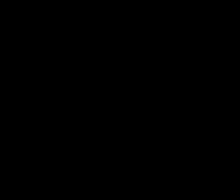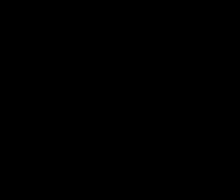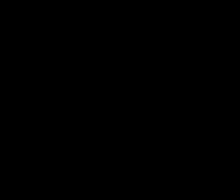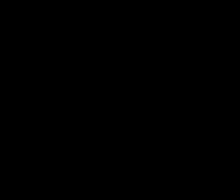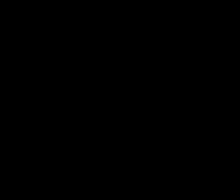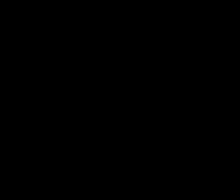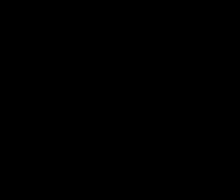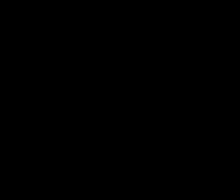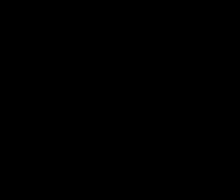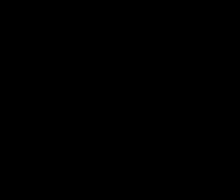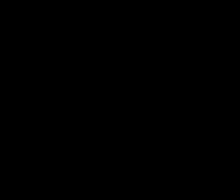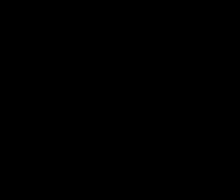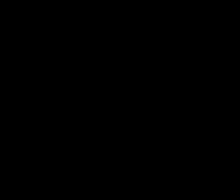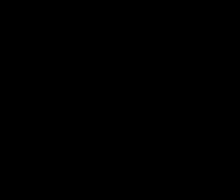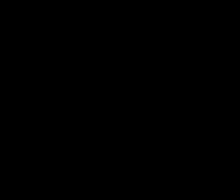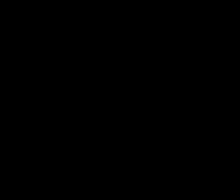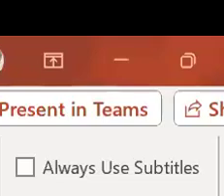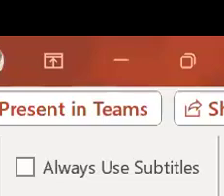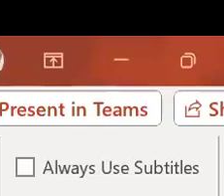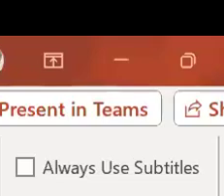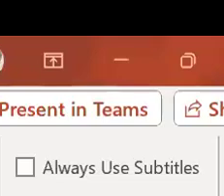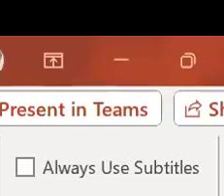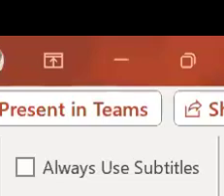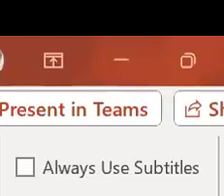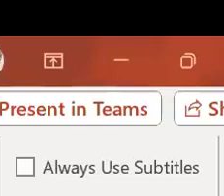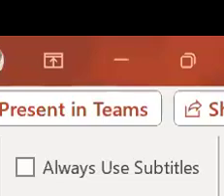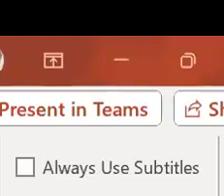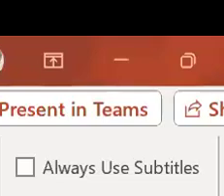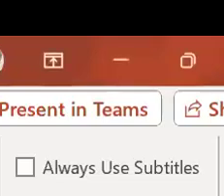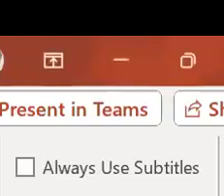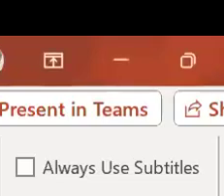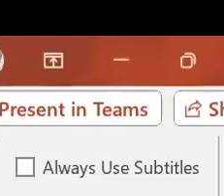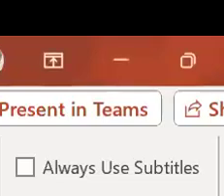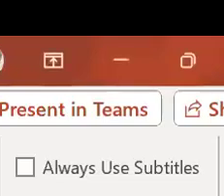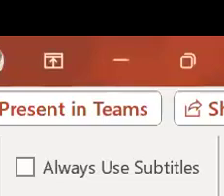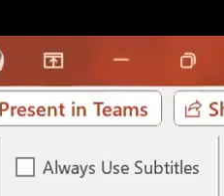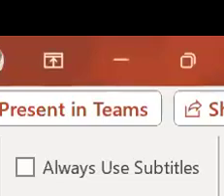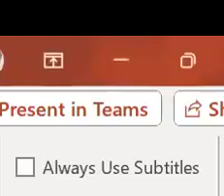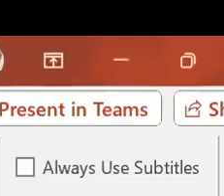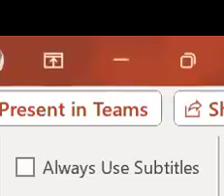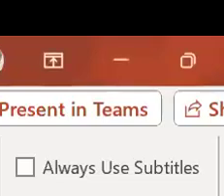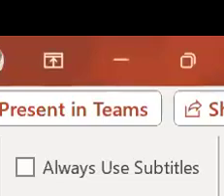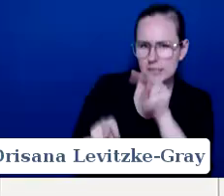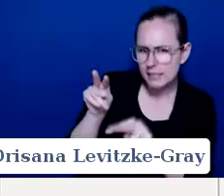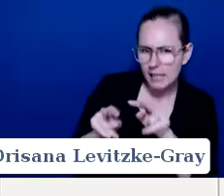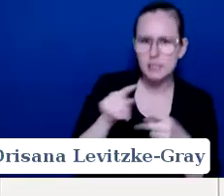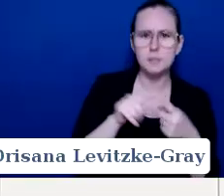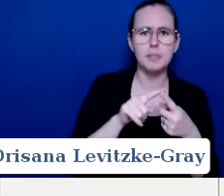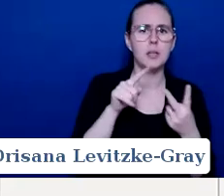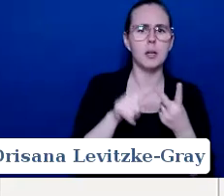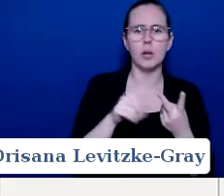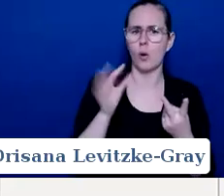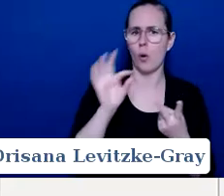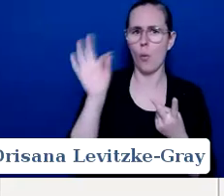introduction about why we need disability assessment and why we need to have this certification. And I guess that's